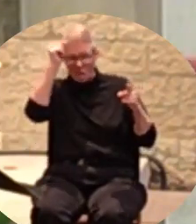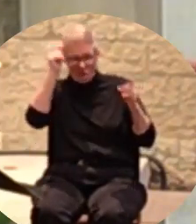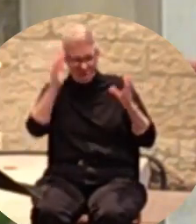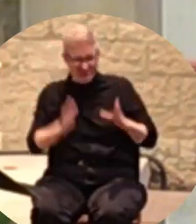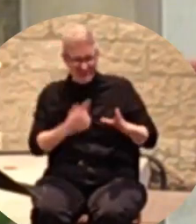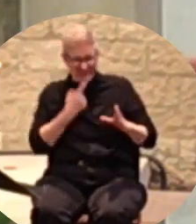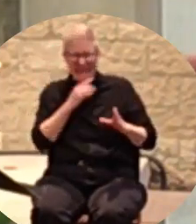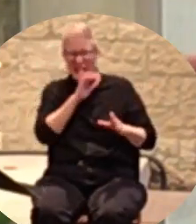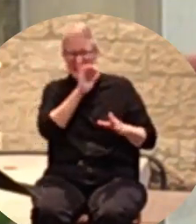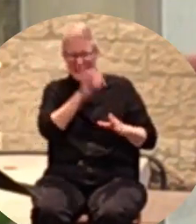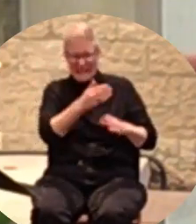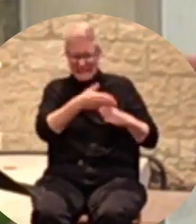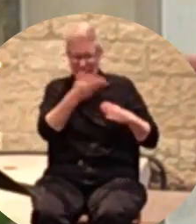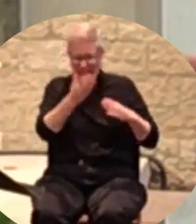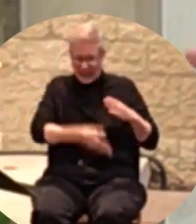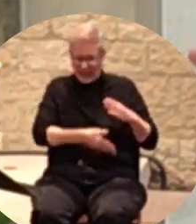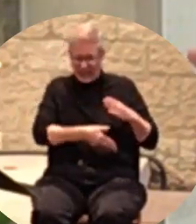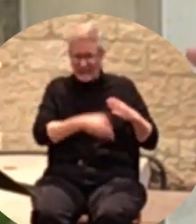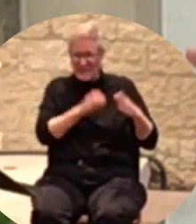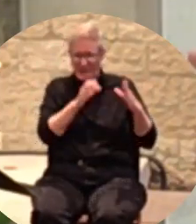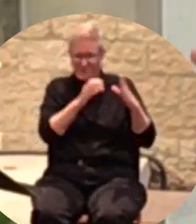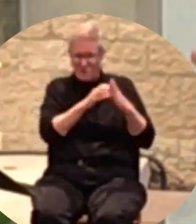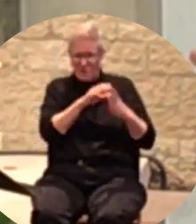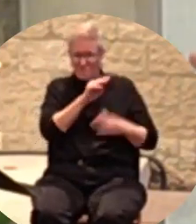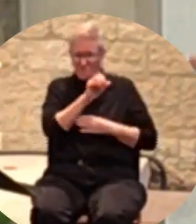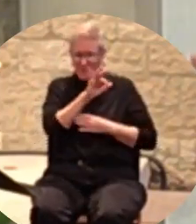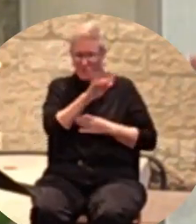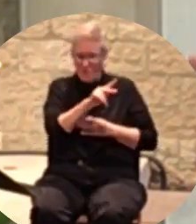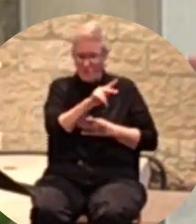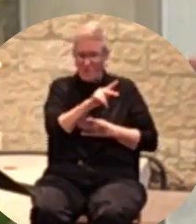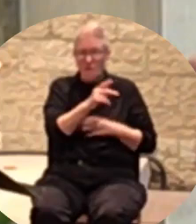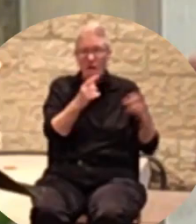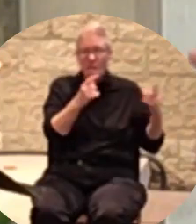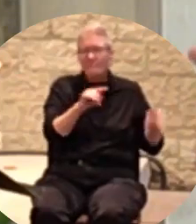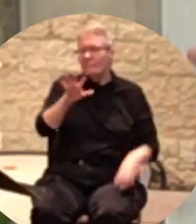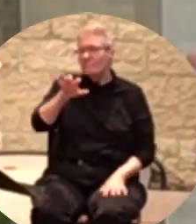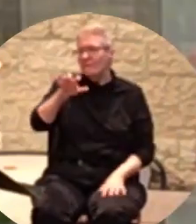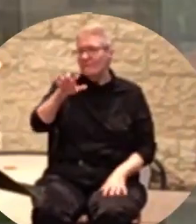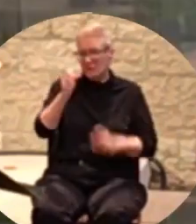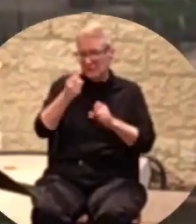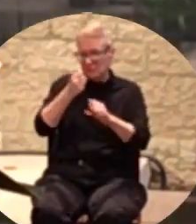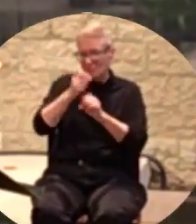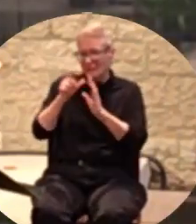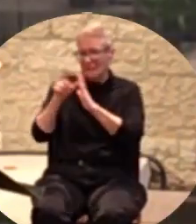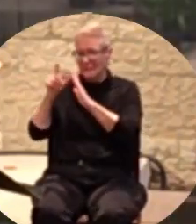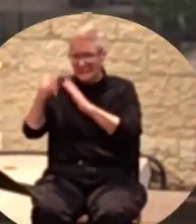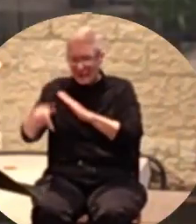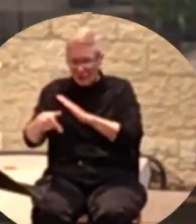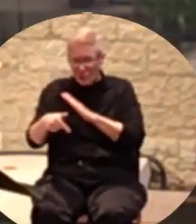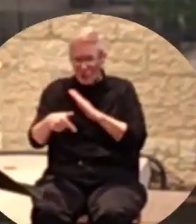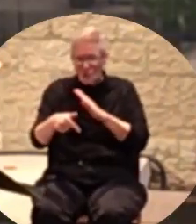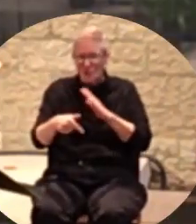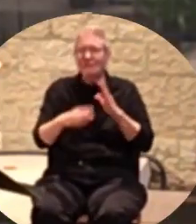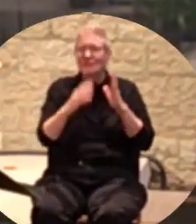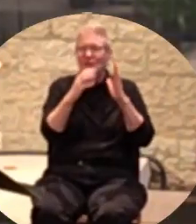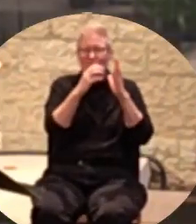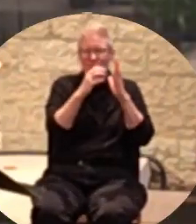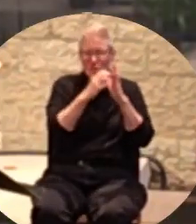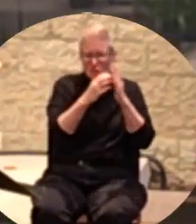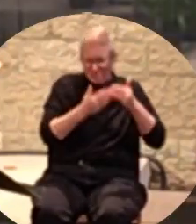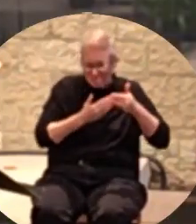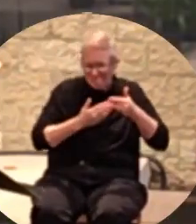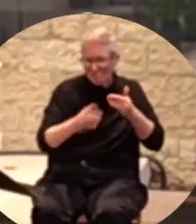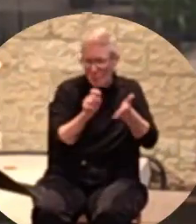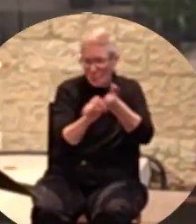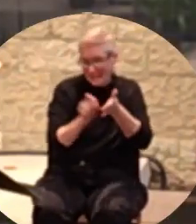later, in fact, 500 years later, when the rest of the chapter was written. The rest of the